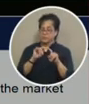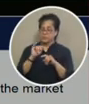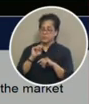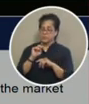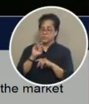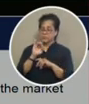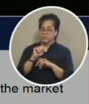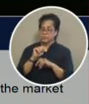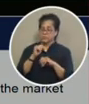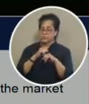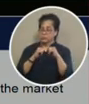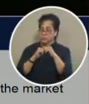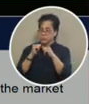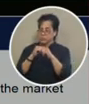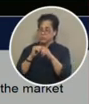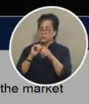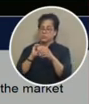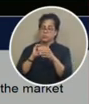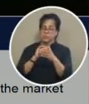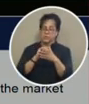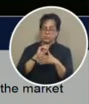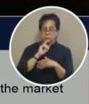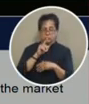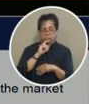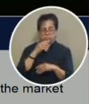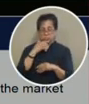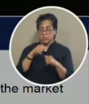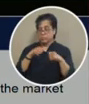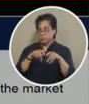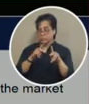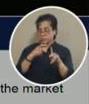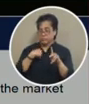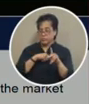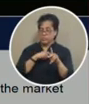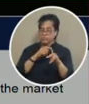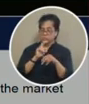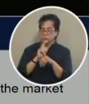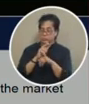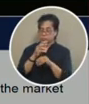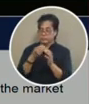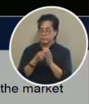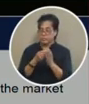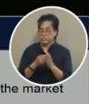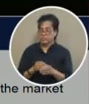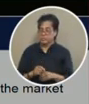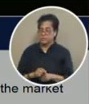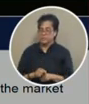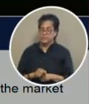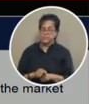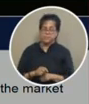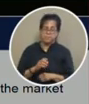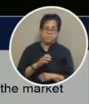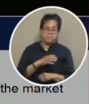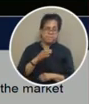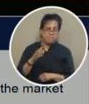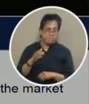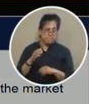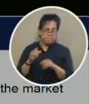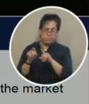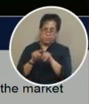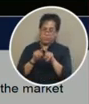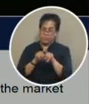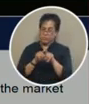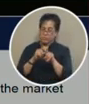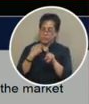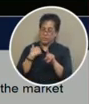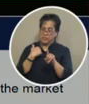infrastructure. So that's been a very good opportunity for us to leverage those funds. We've also